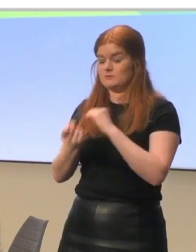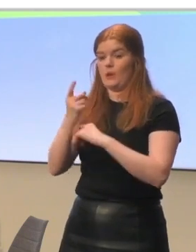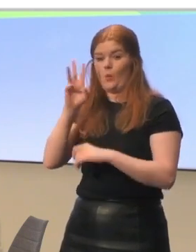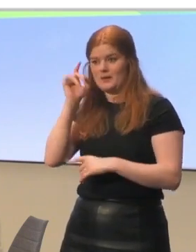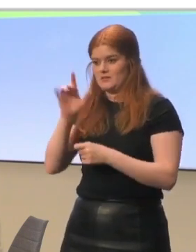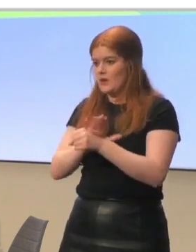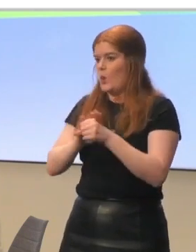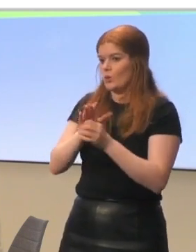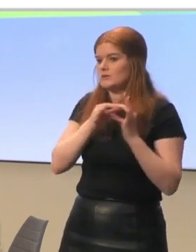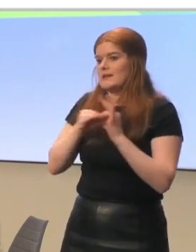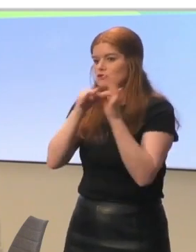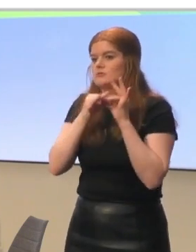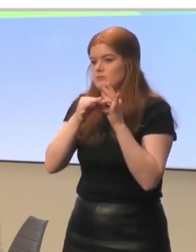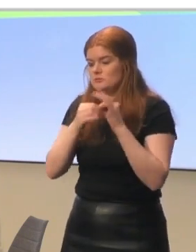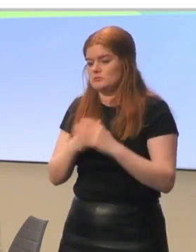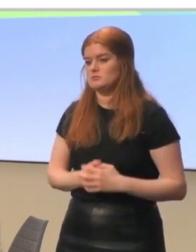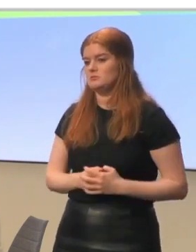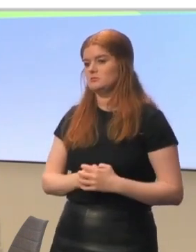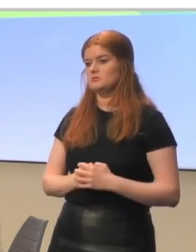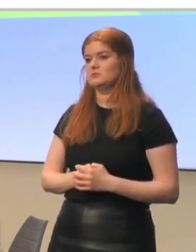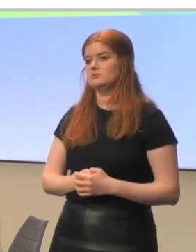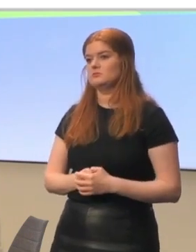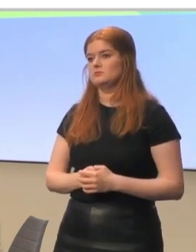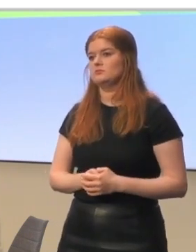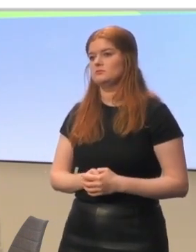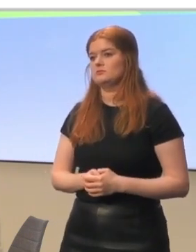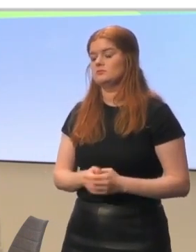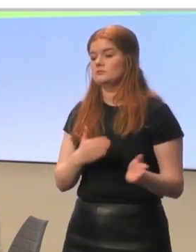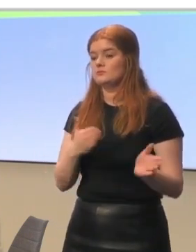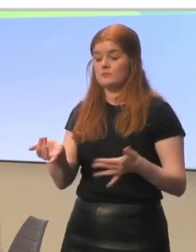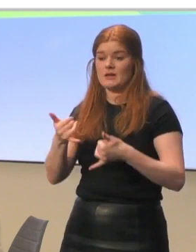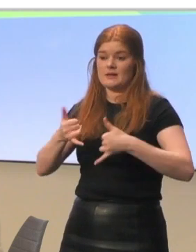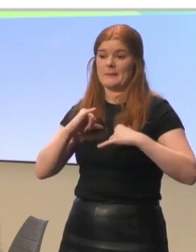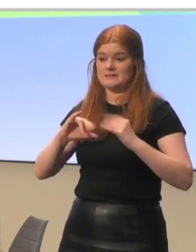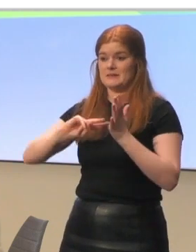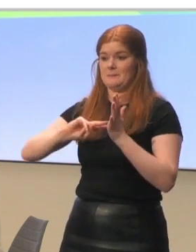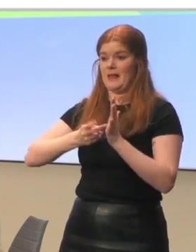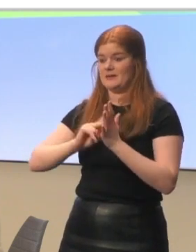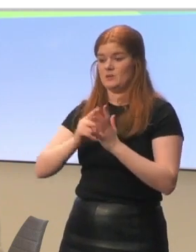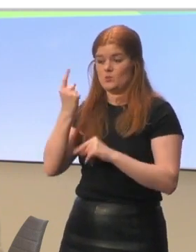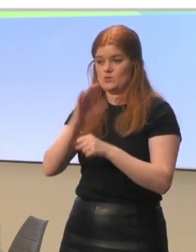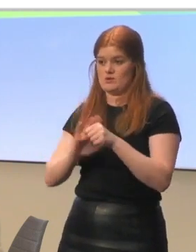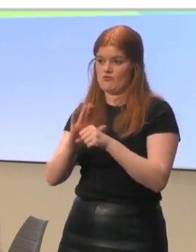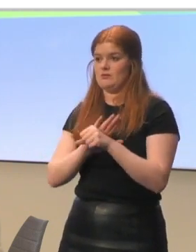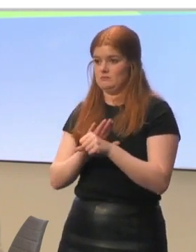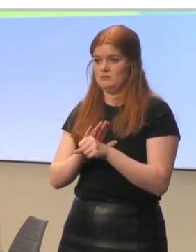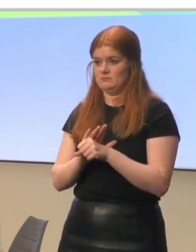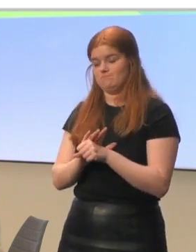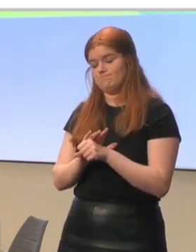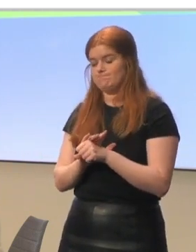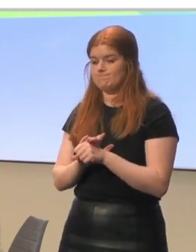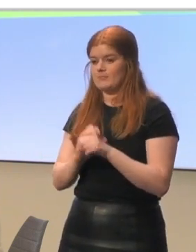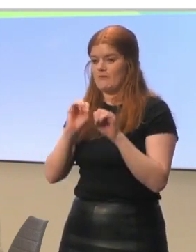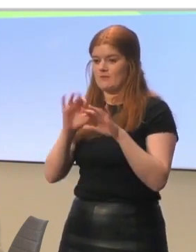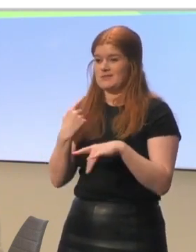of that local connections. The capacity planning is an area that, obviously this